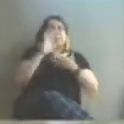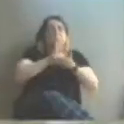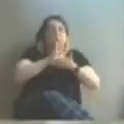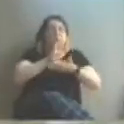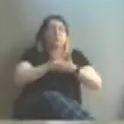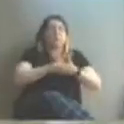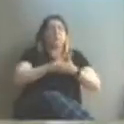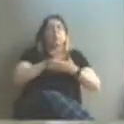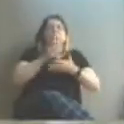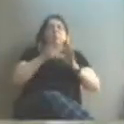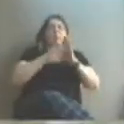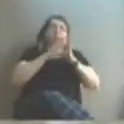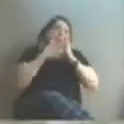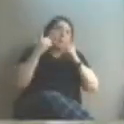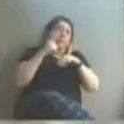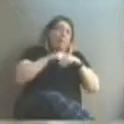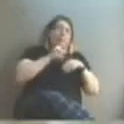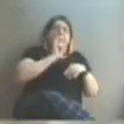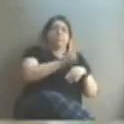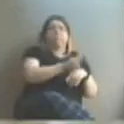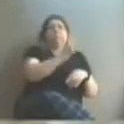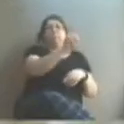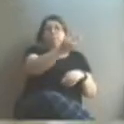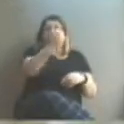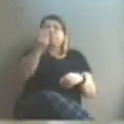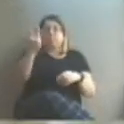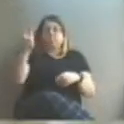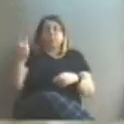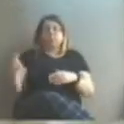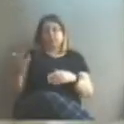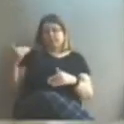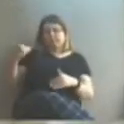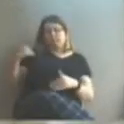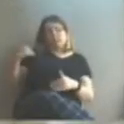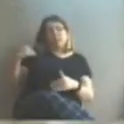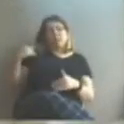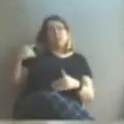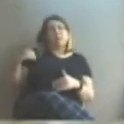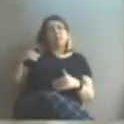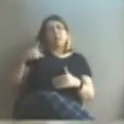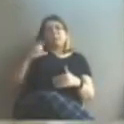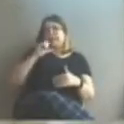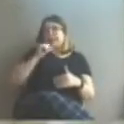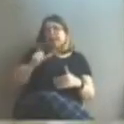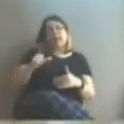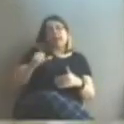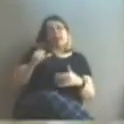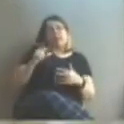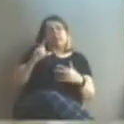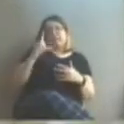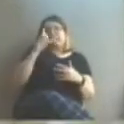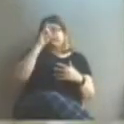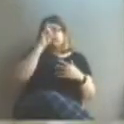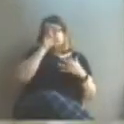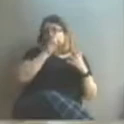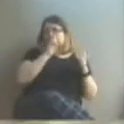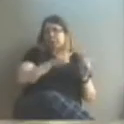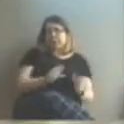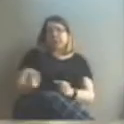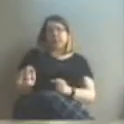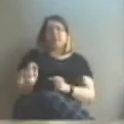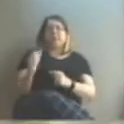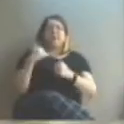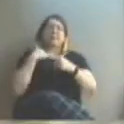time to get around to. Well, in the past, our alignment was not strategic. We would send temporary crews out. And